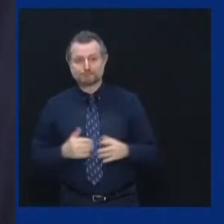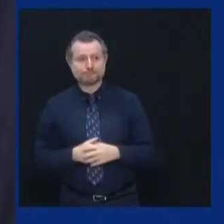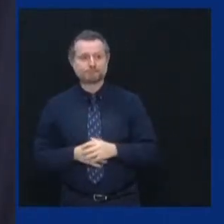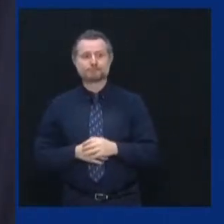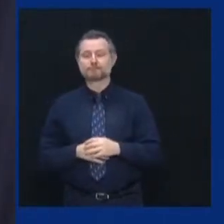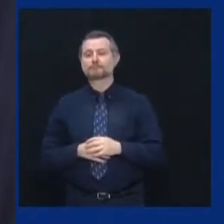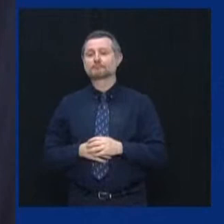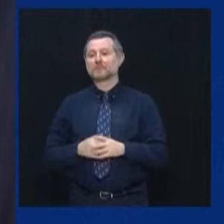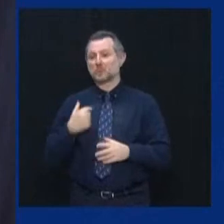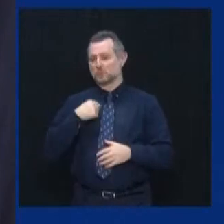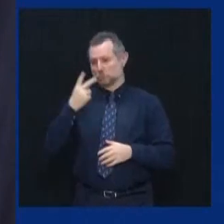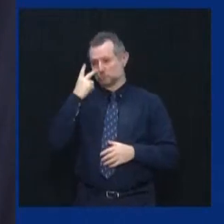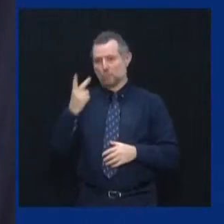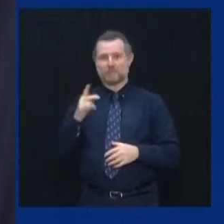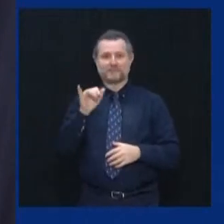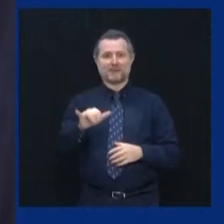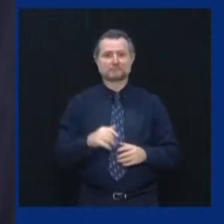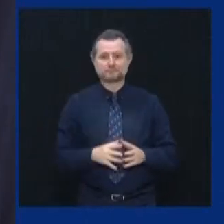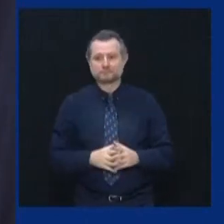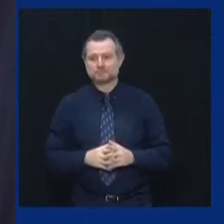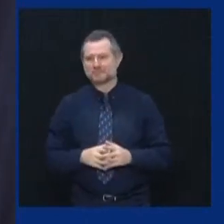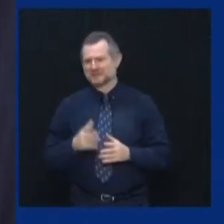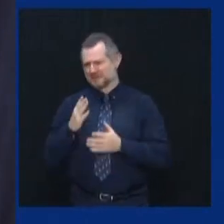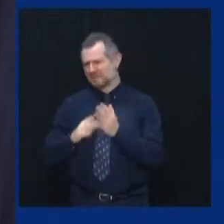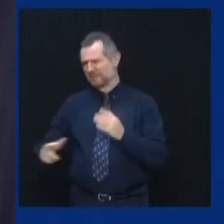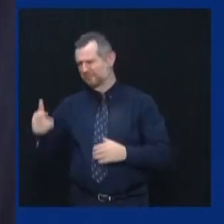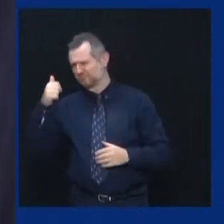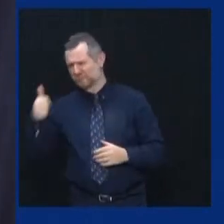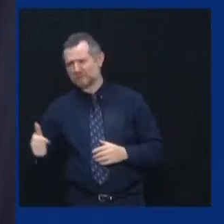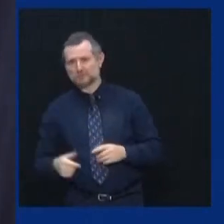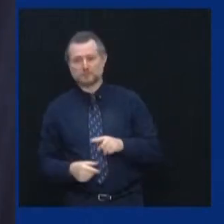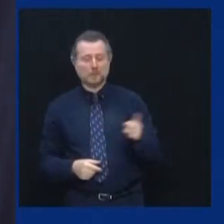see. You see better and you see worse.